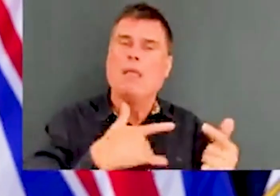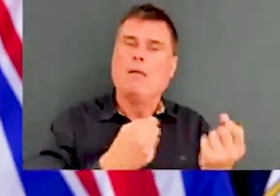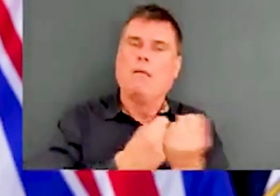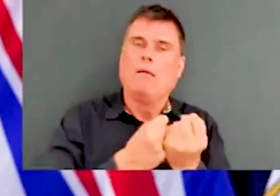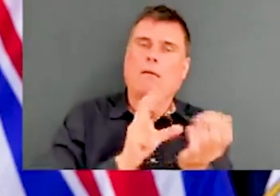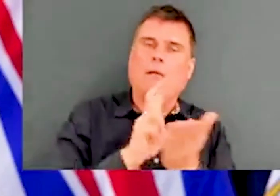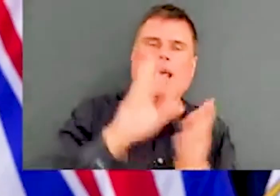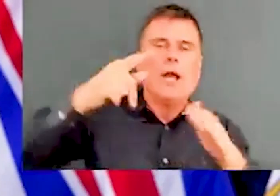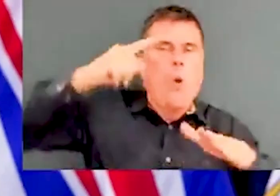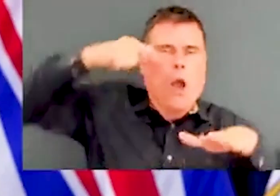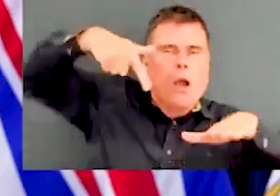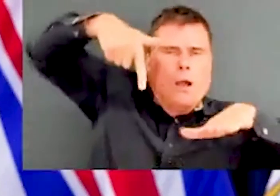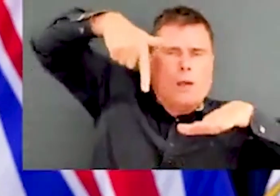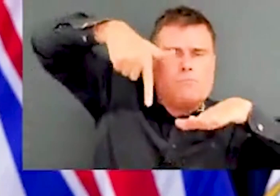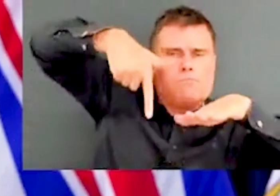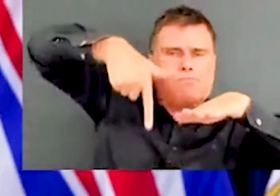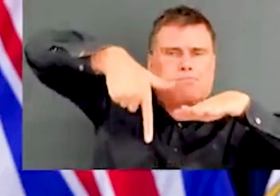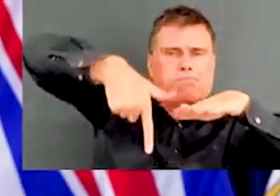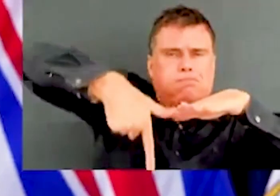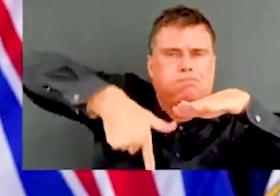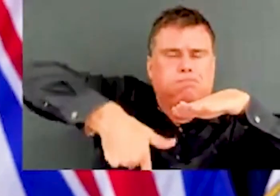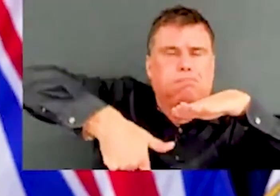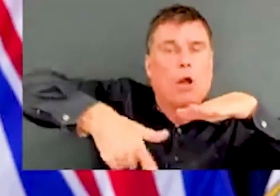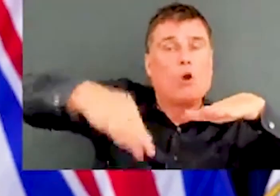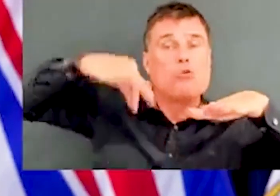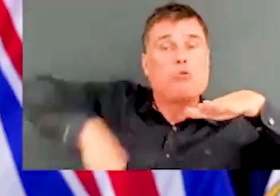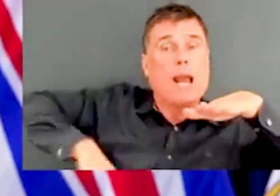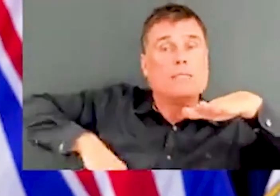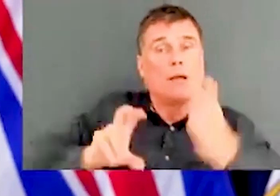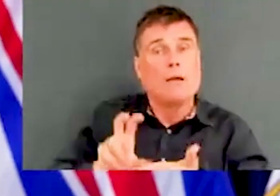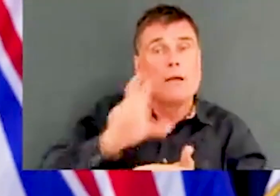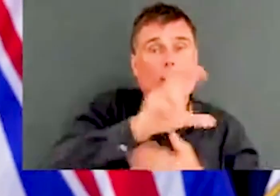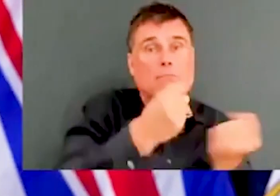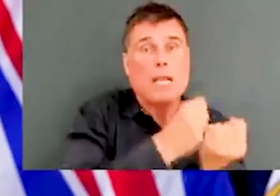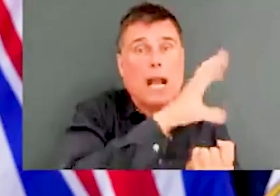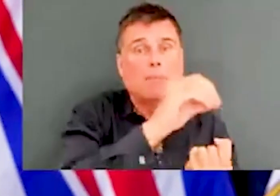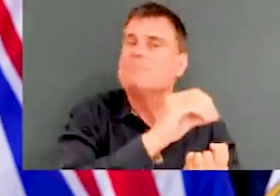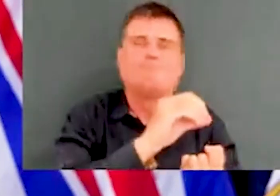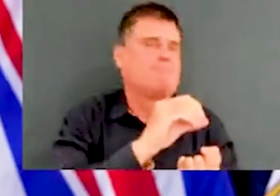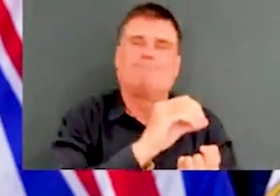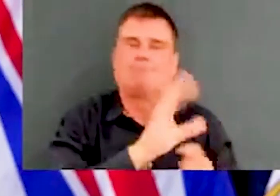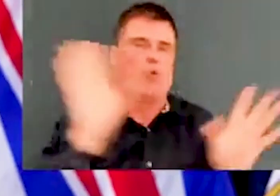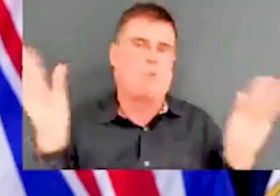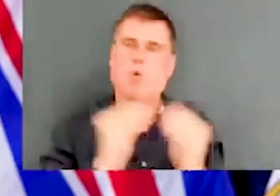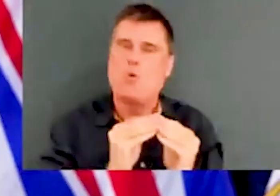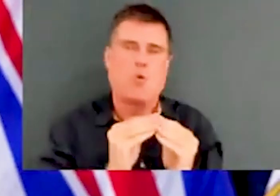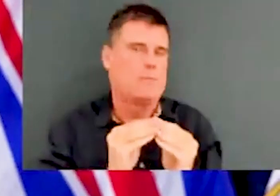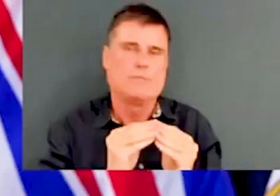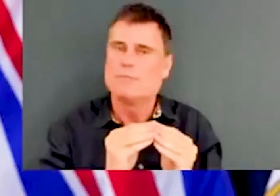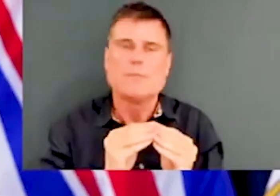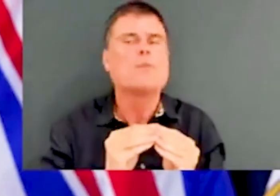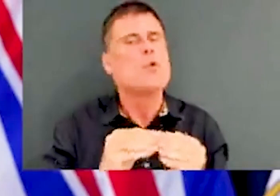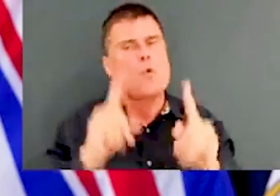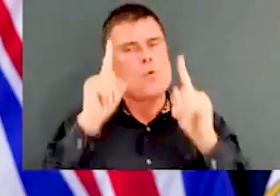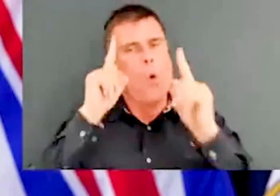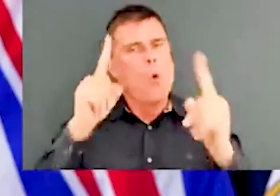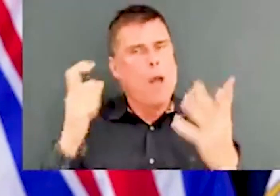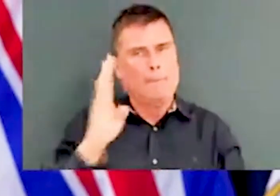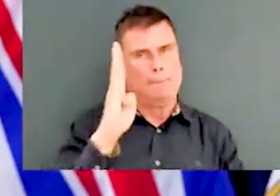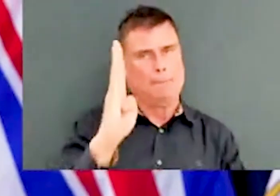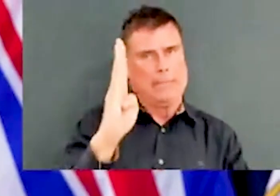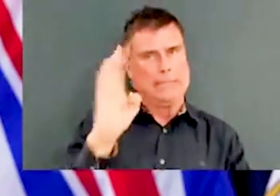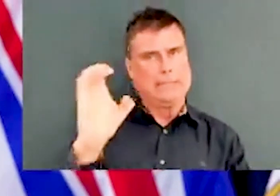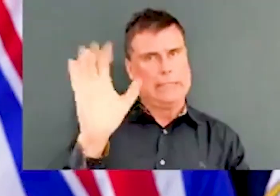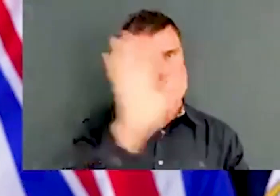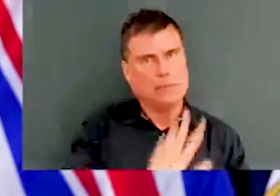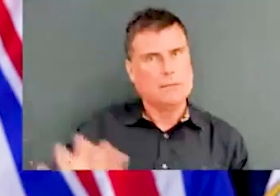these resources to all British Columbians, so that we can invest in their priorities of improving services, making sure that we're bringing down